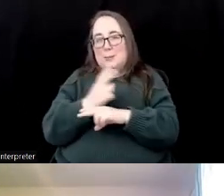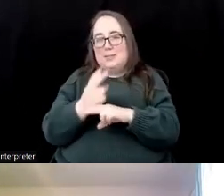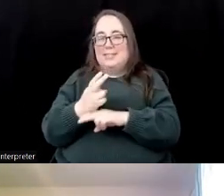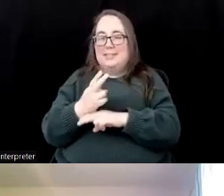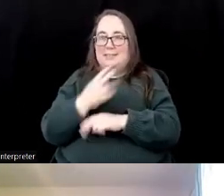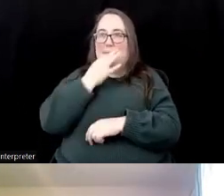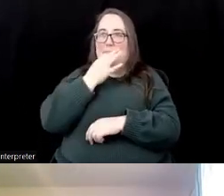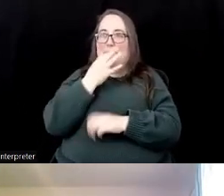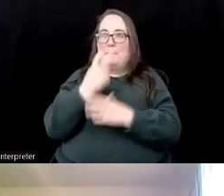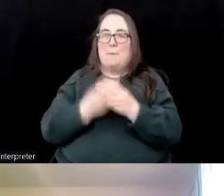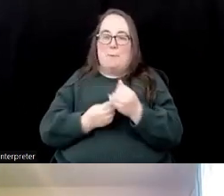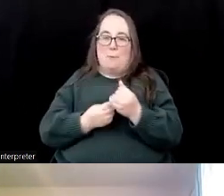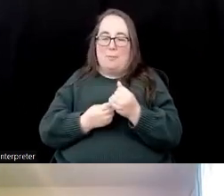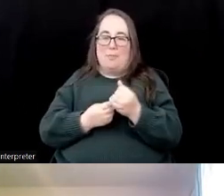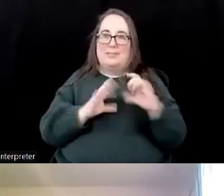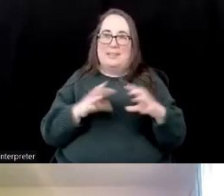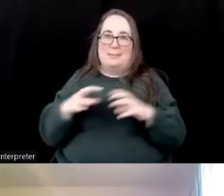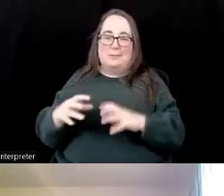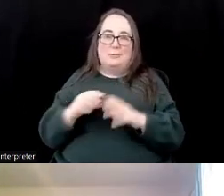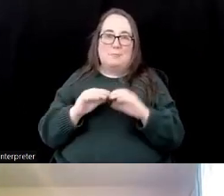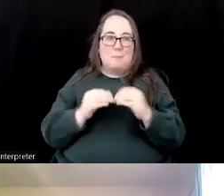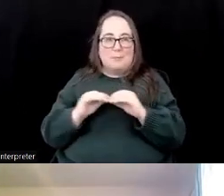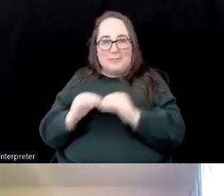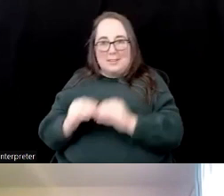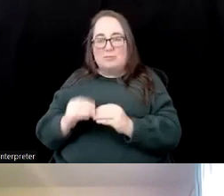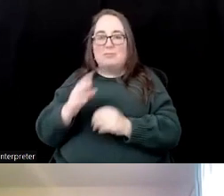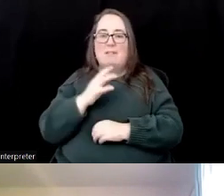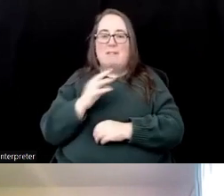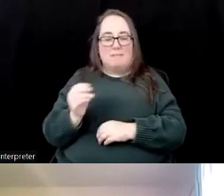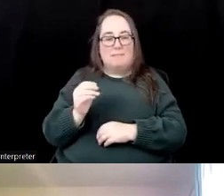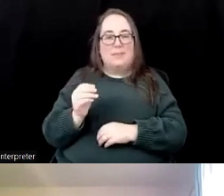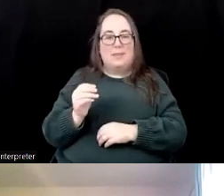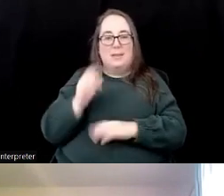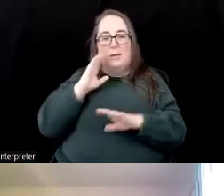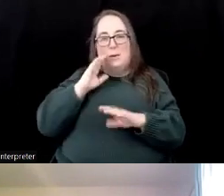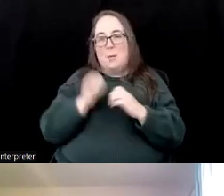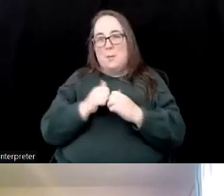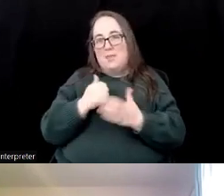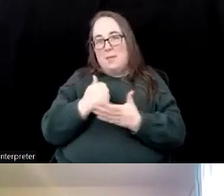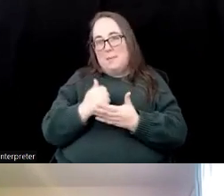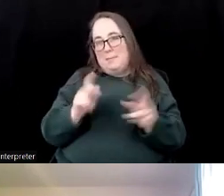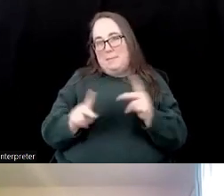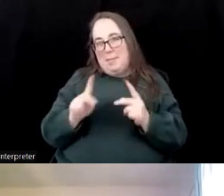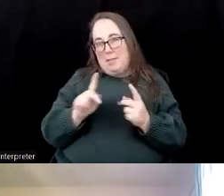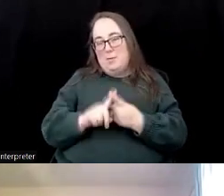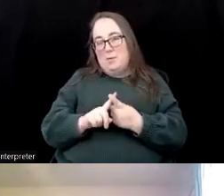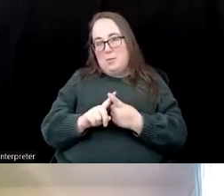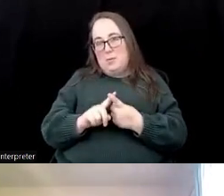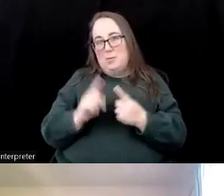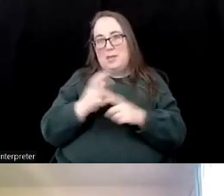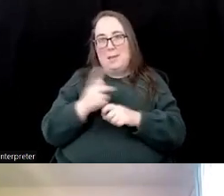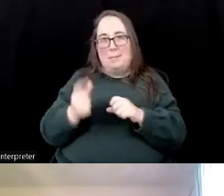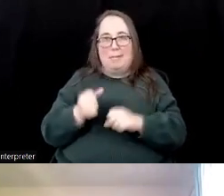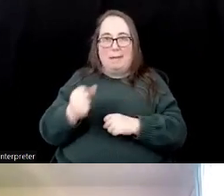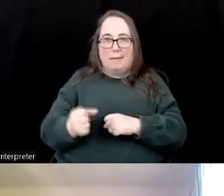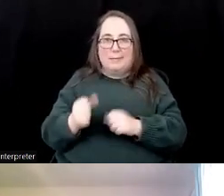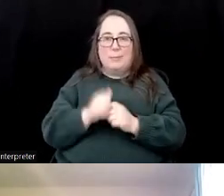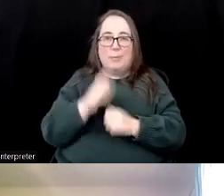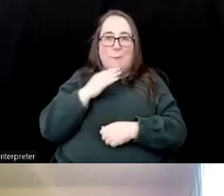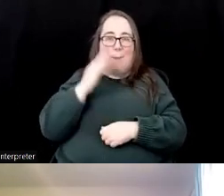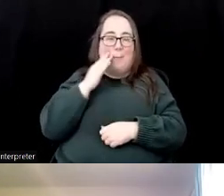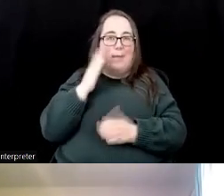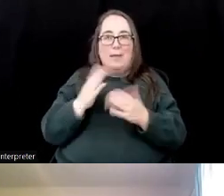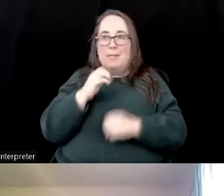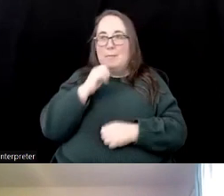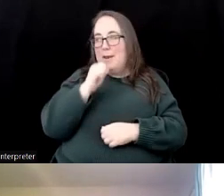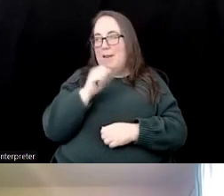of both sectors or organizations, and with helping people get placed in a home that might not even